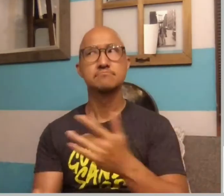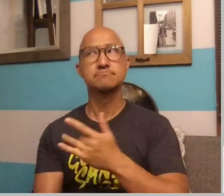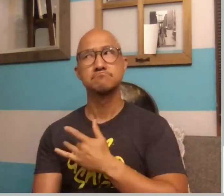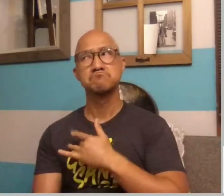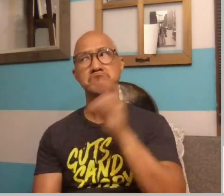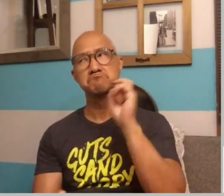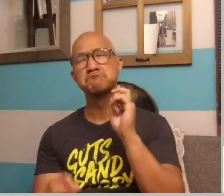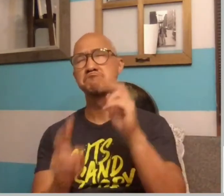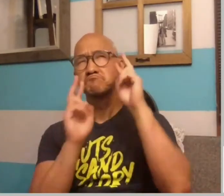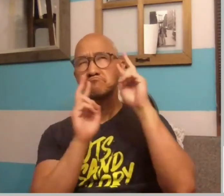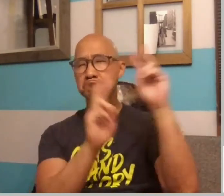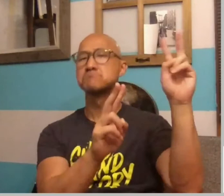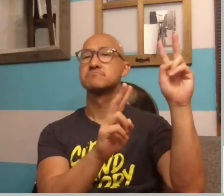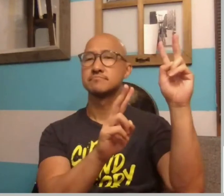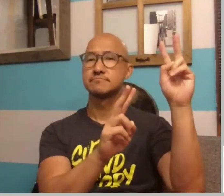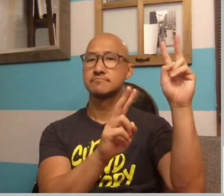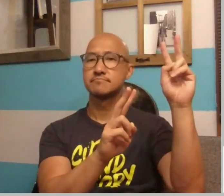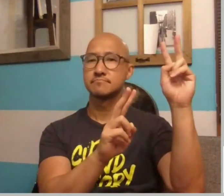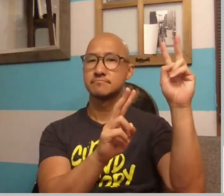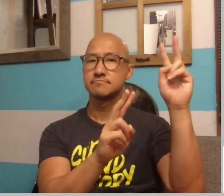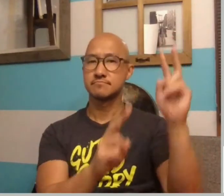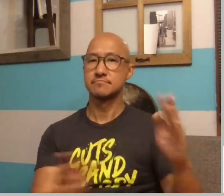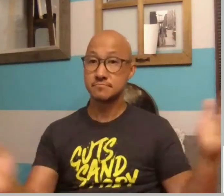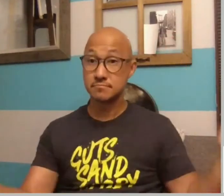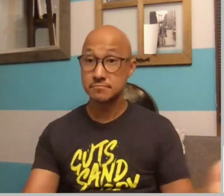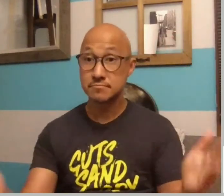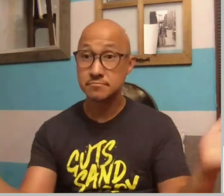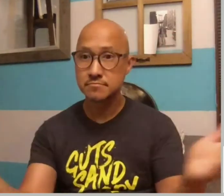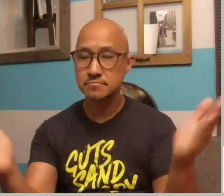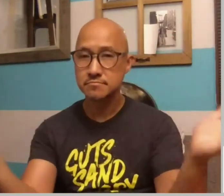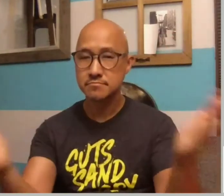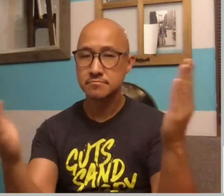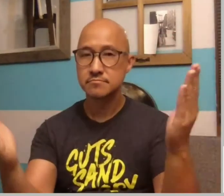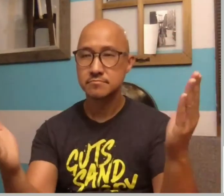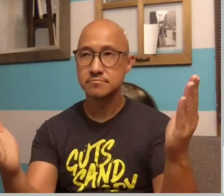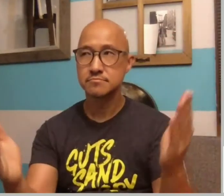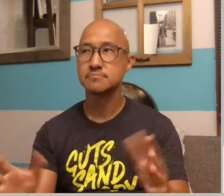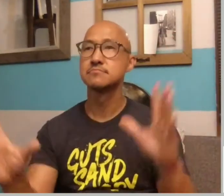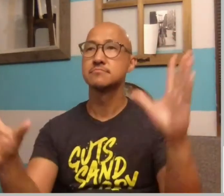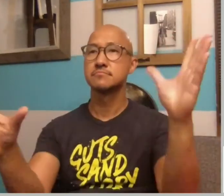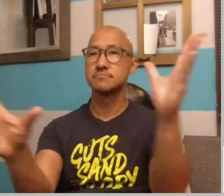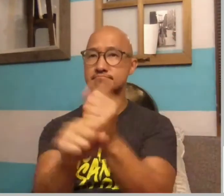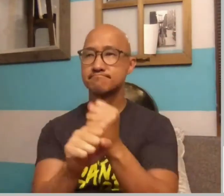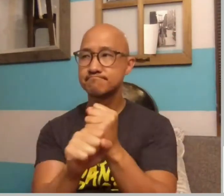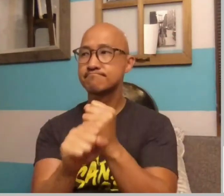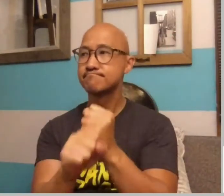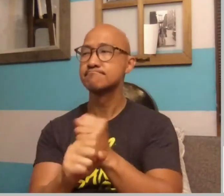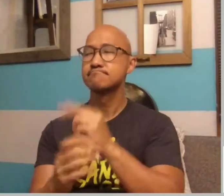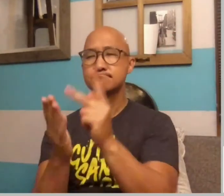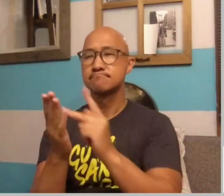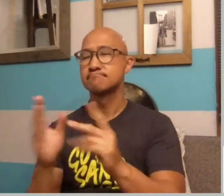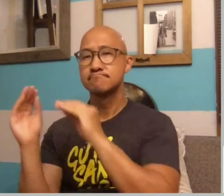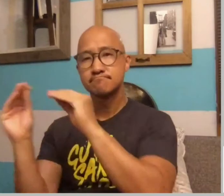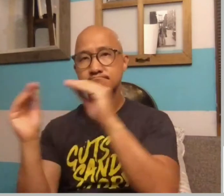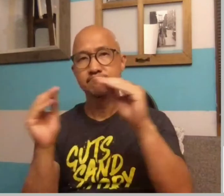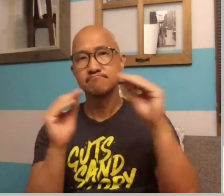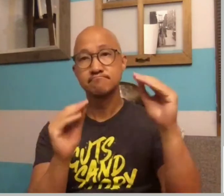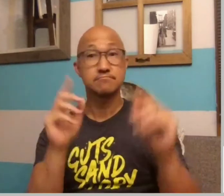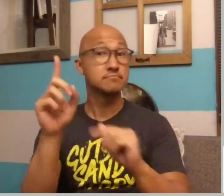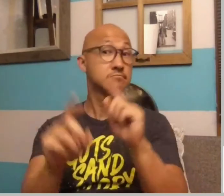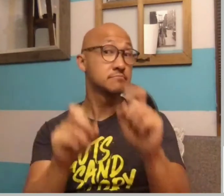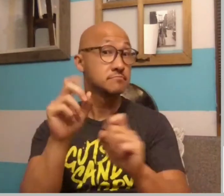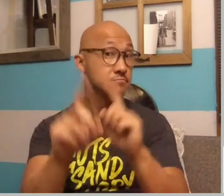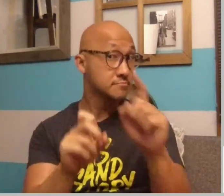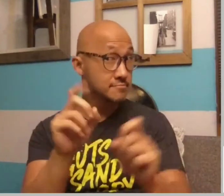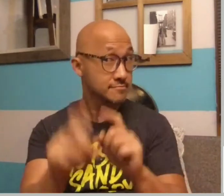place. So I encourage you right now to take Paul's challenge. Examine yourself, especially as we participate in these